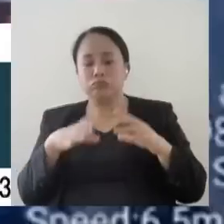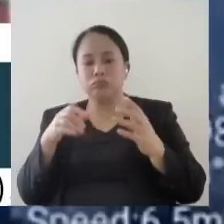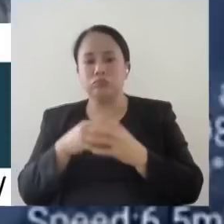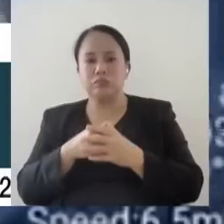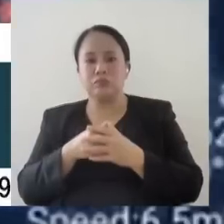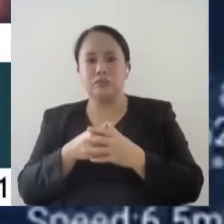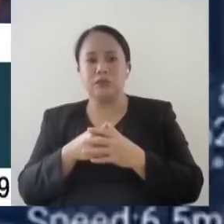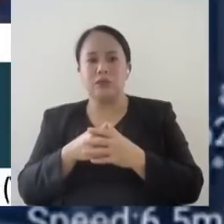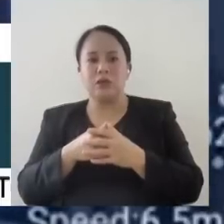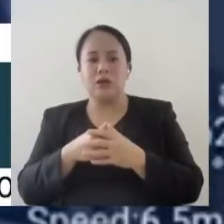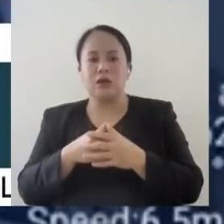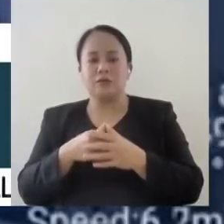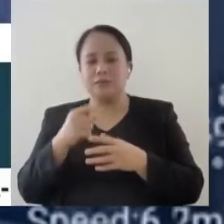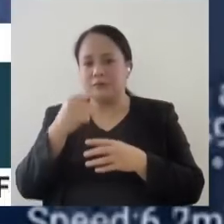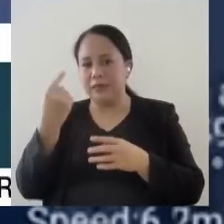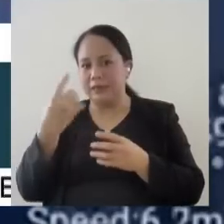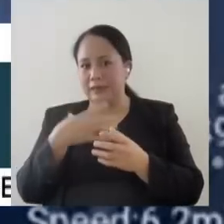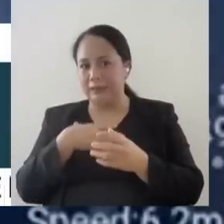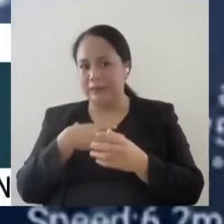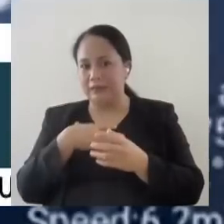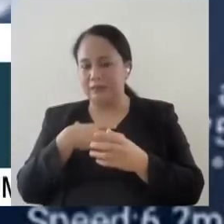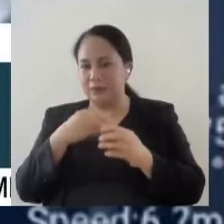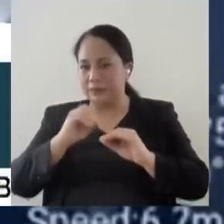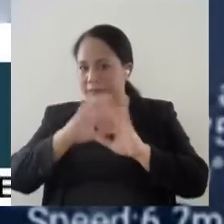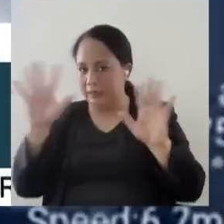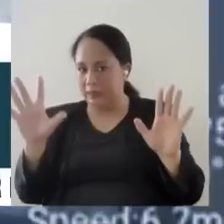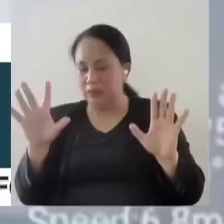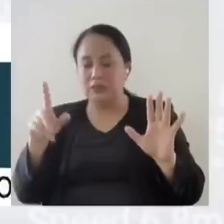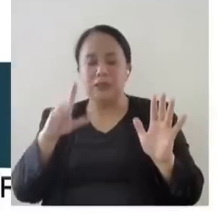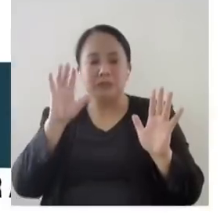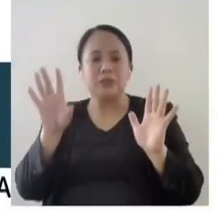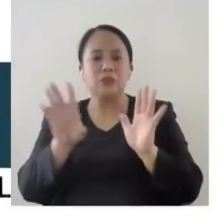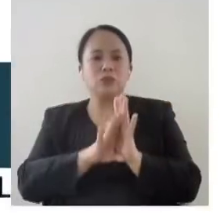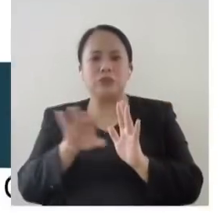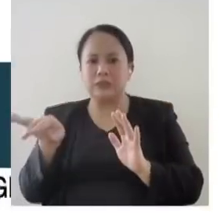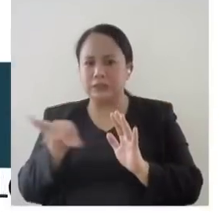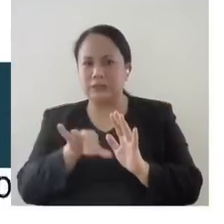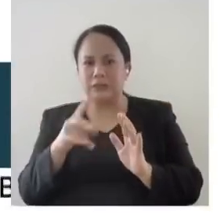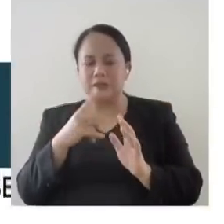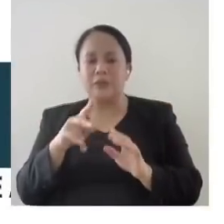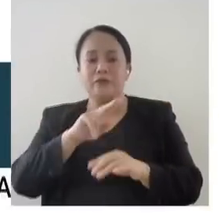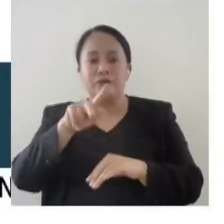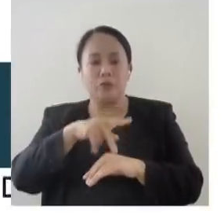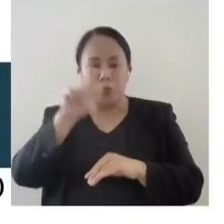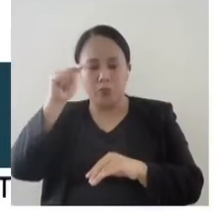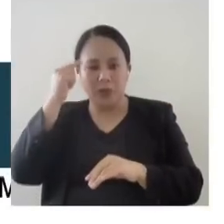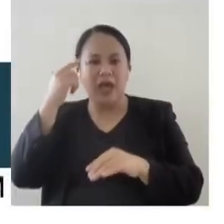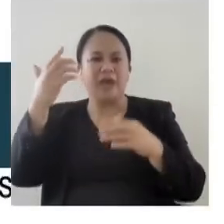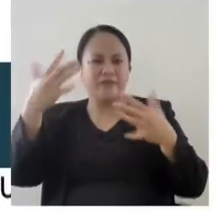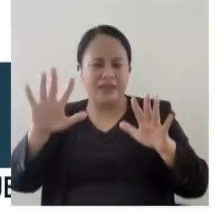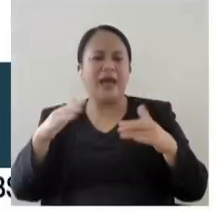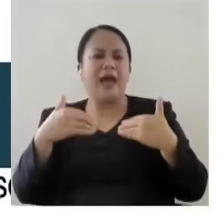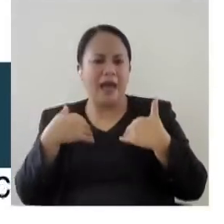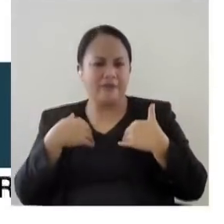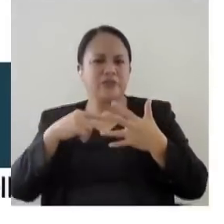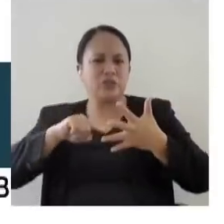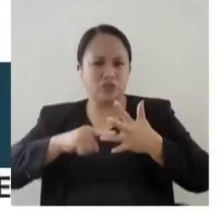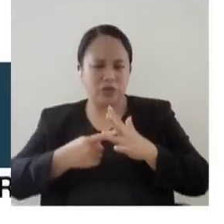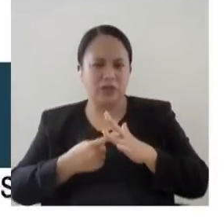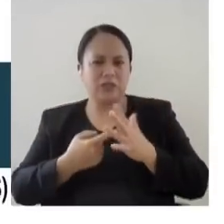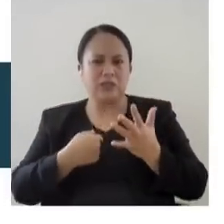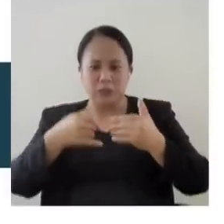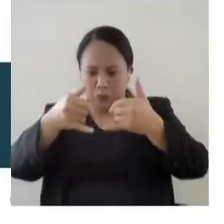black and white. And these pictures do exactly that. Philippine government already has started to draw the line,